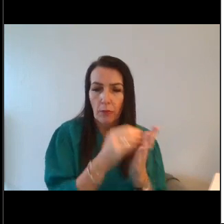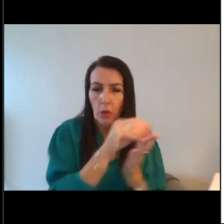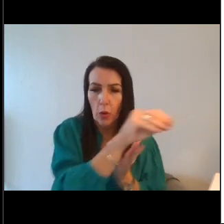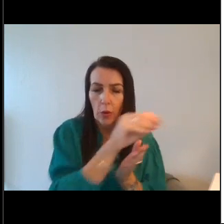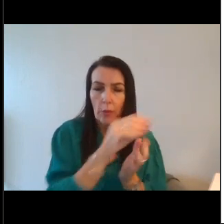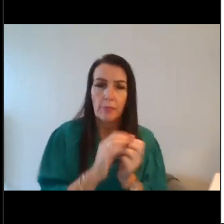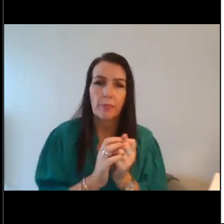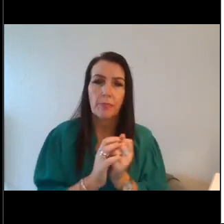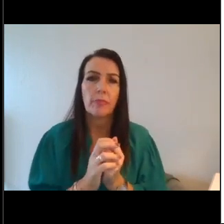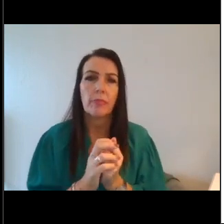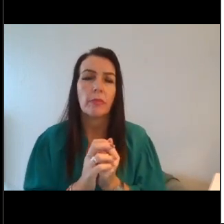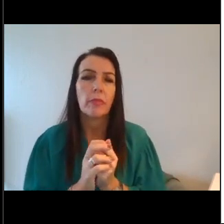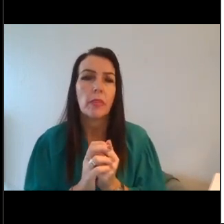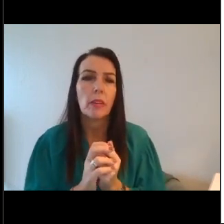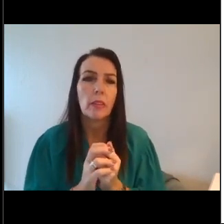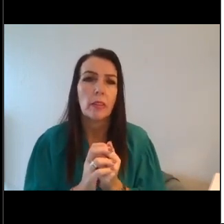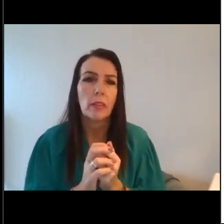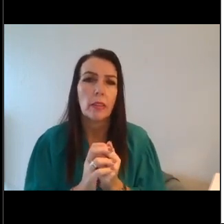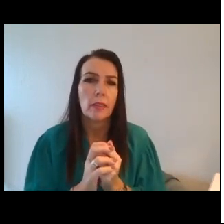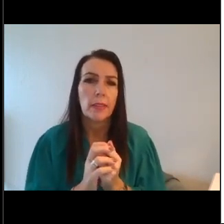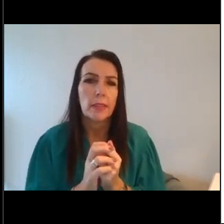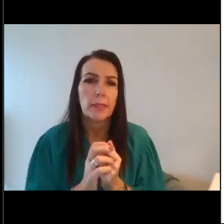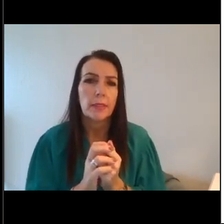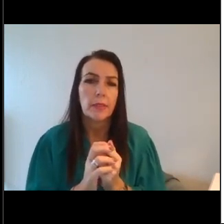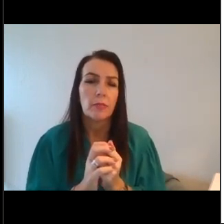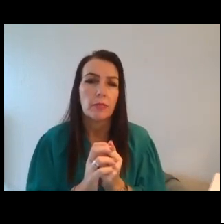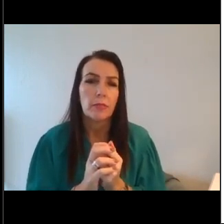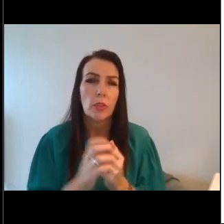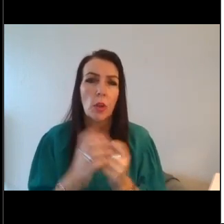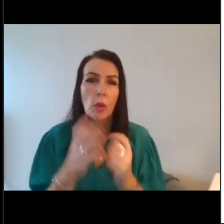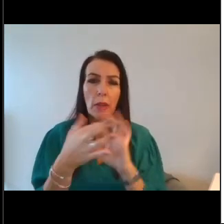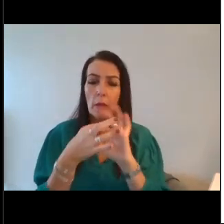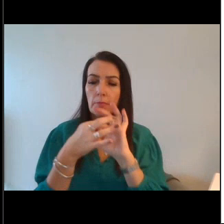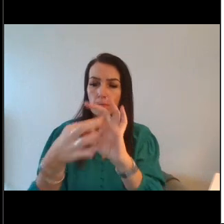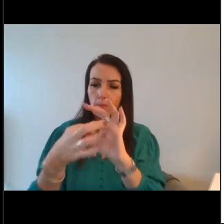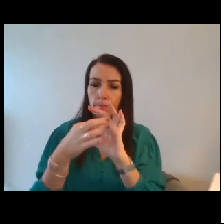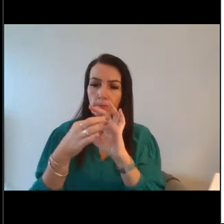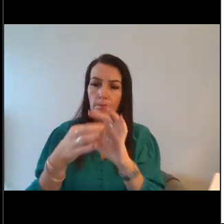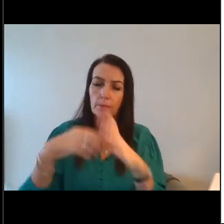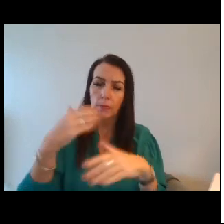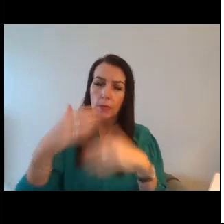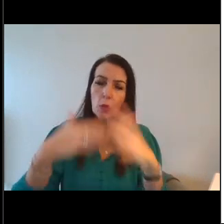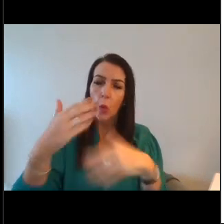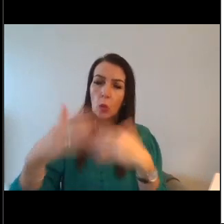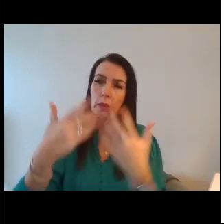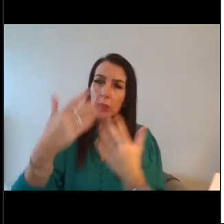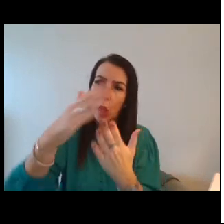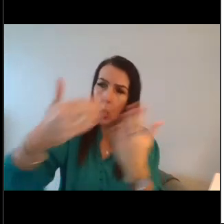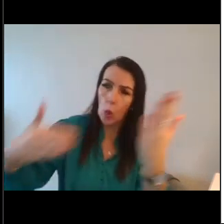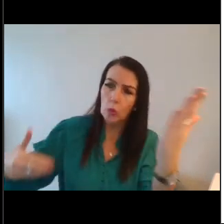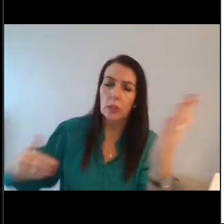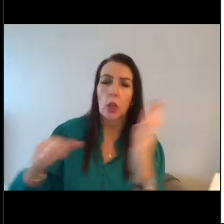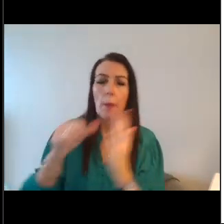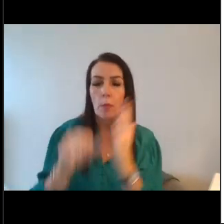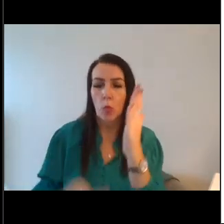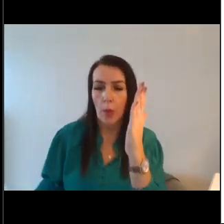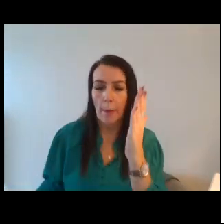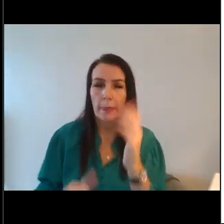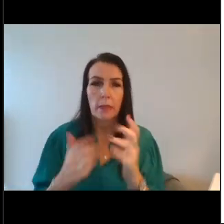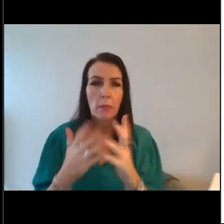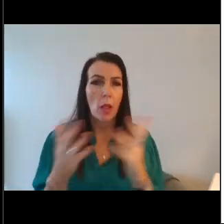So there is a lot, there's getting into those long-term relationships for ongoing long-term programs, but there's also the opportunity